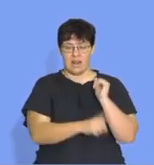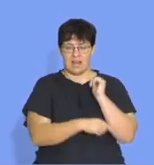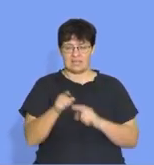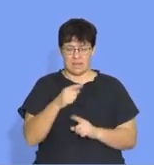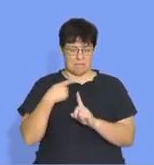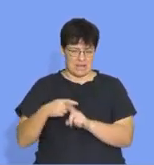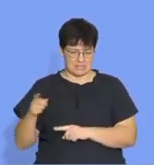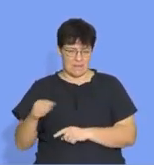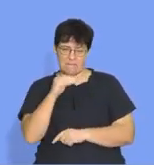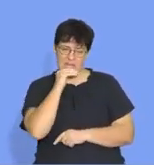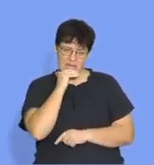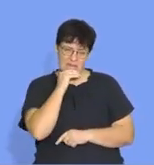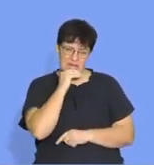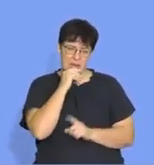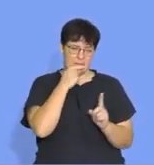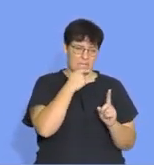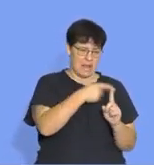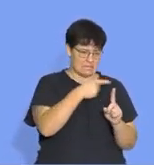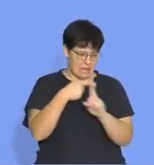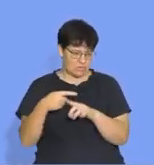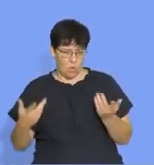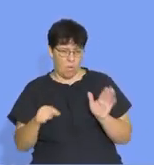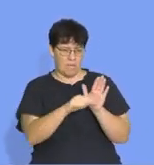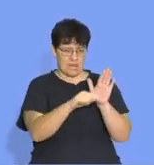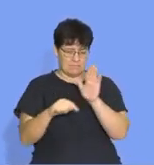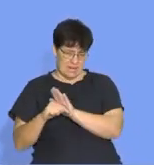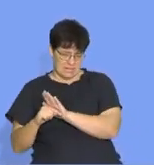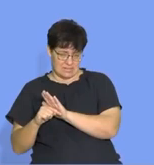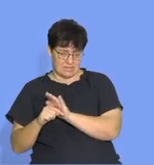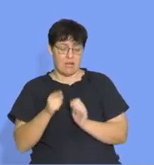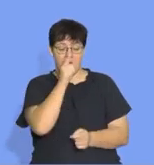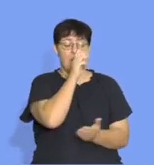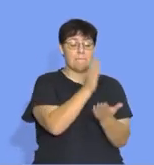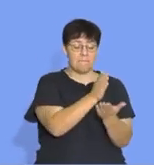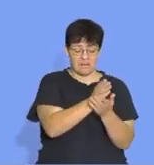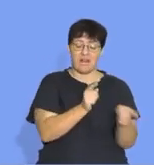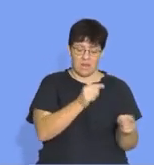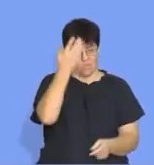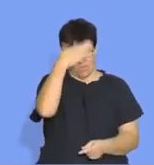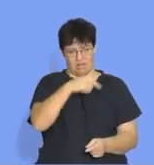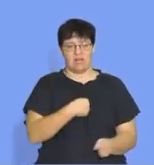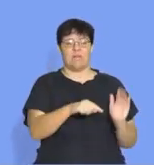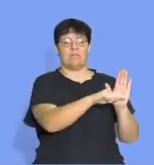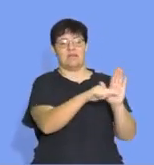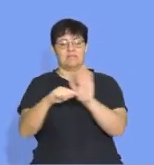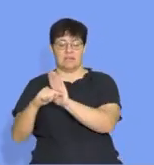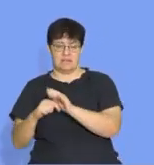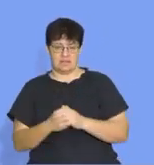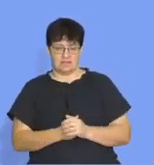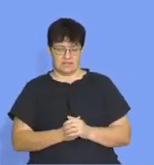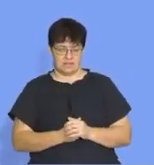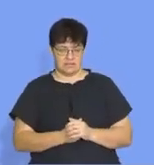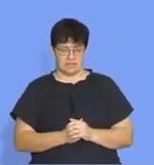it must either be plus plus or minus minus. Because of the middle term, it therefore becomes minus and